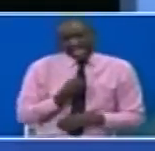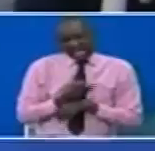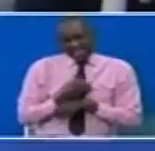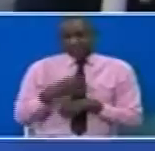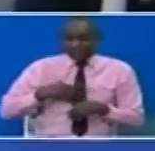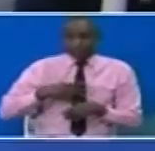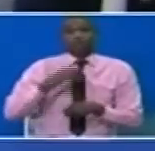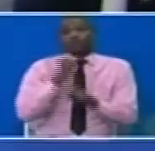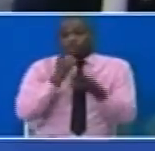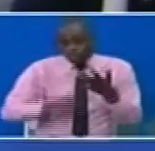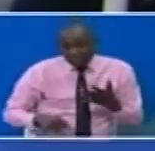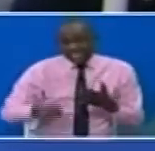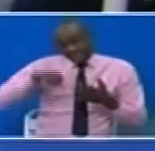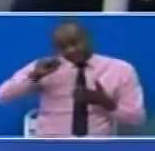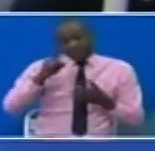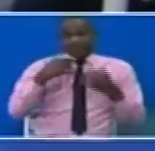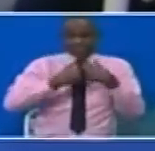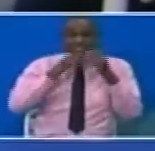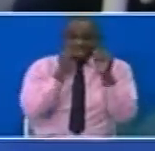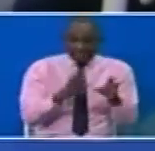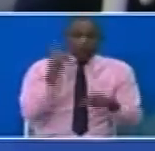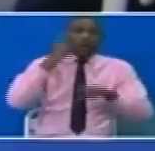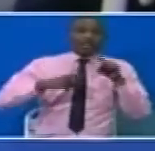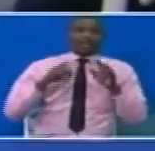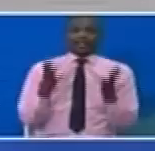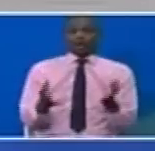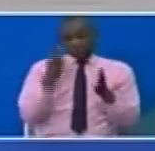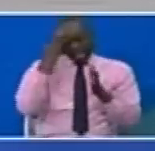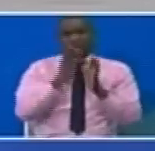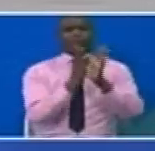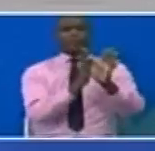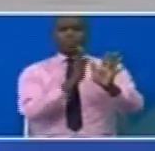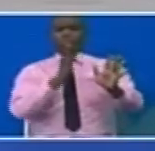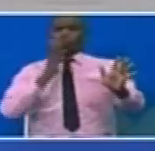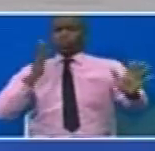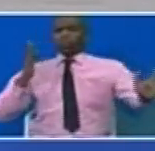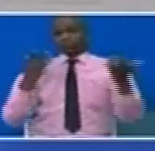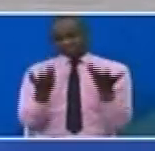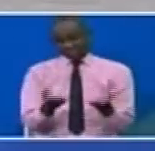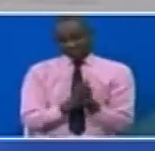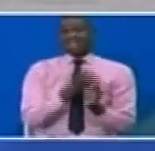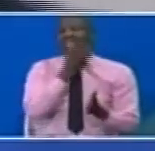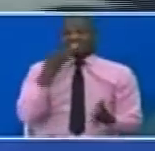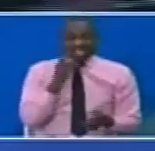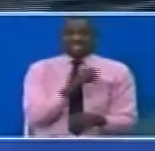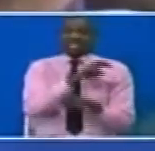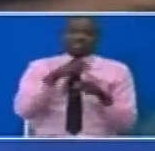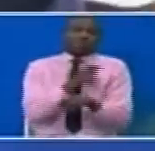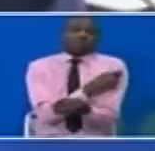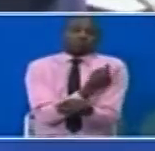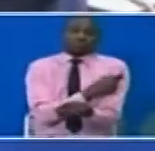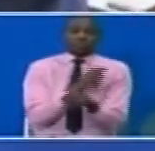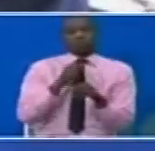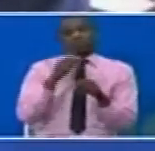have had to skip chemotherapy sessions for up to a year, as most of them rely on the Kenyatta National Hospital